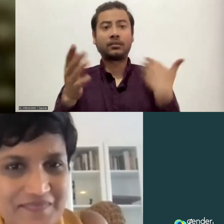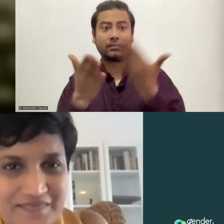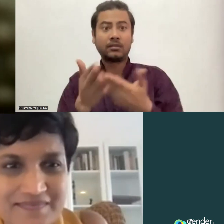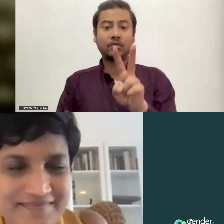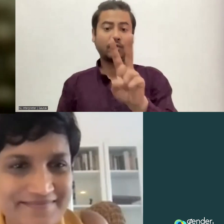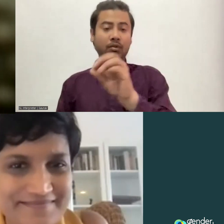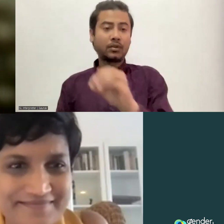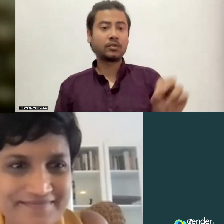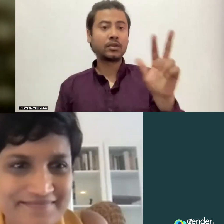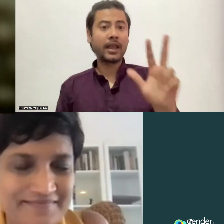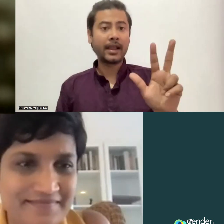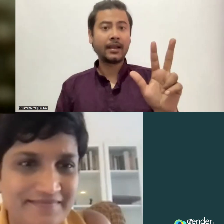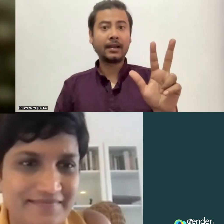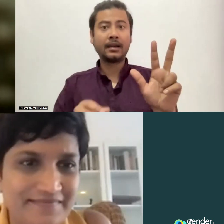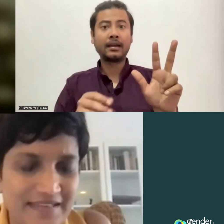years of working on this?